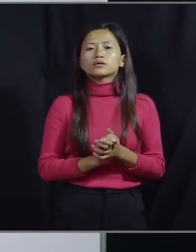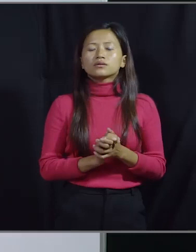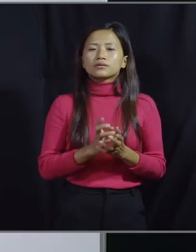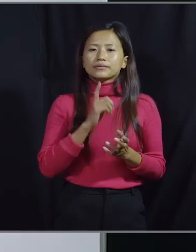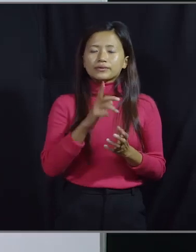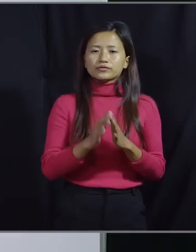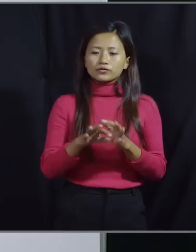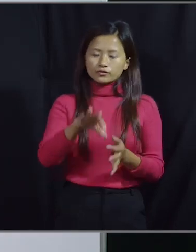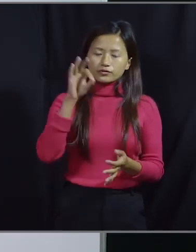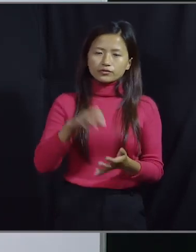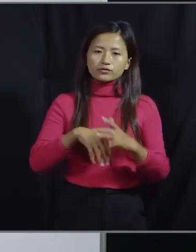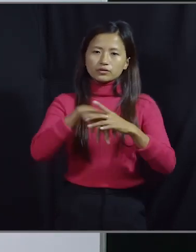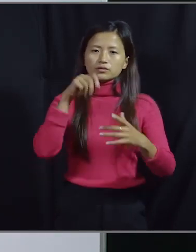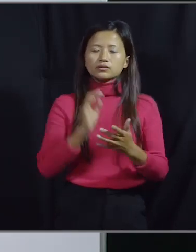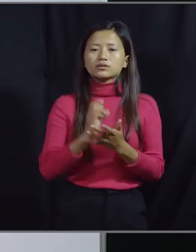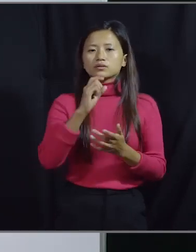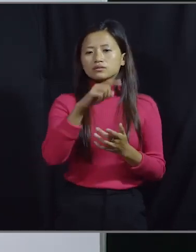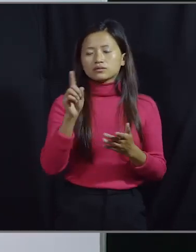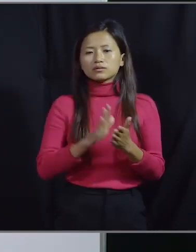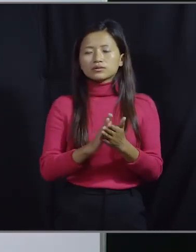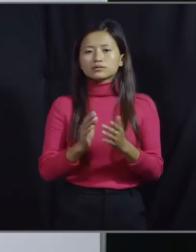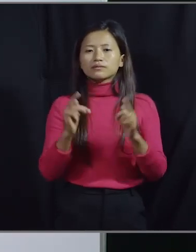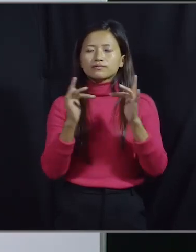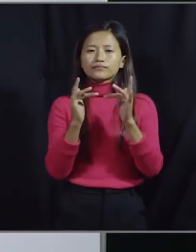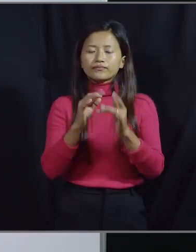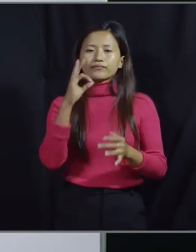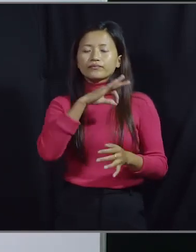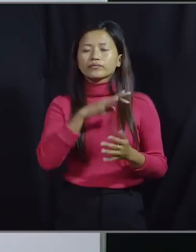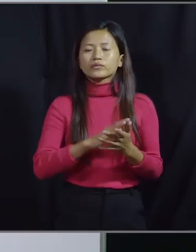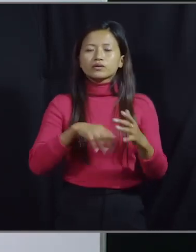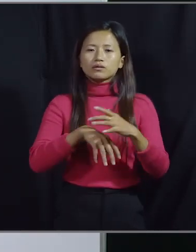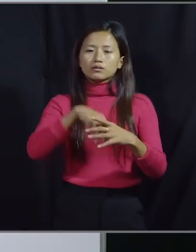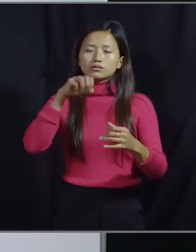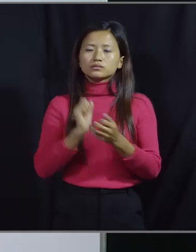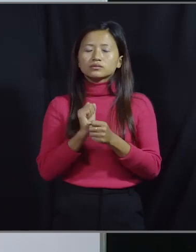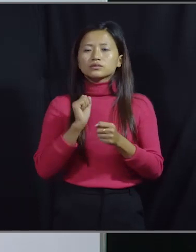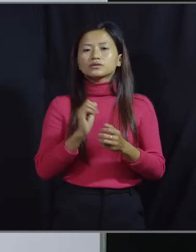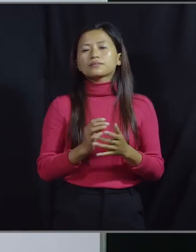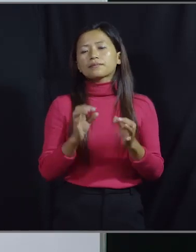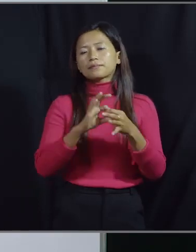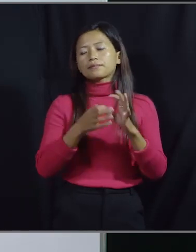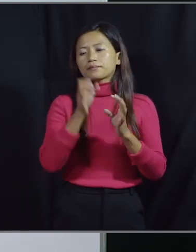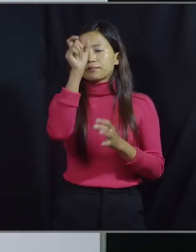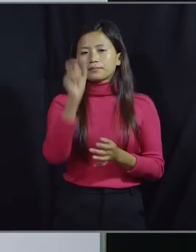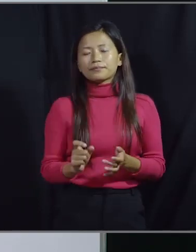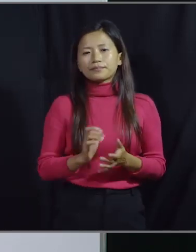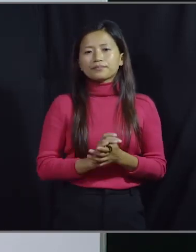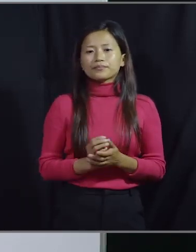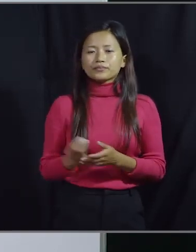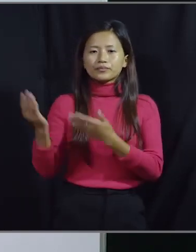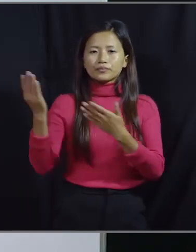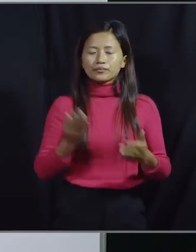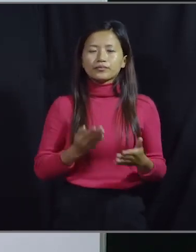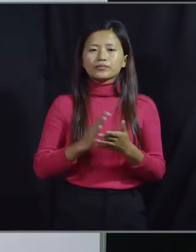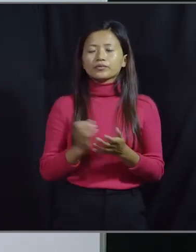we will have to find out the correct net profit to be given to the outgoing partner, at the same time to be brought in by the